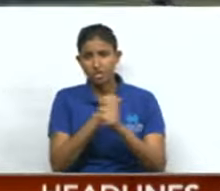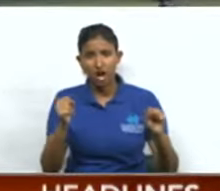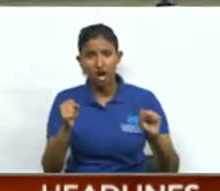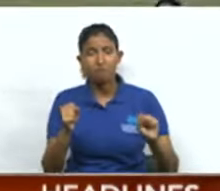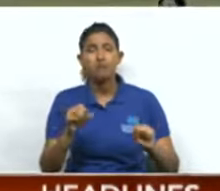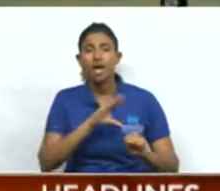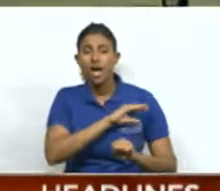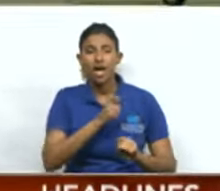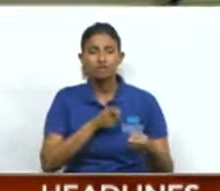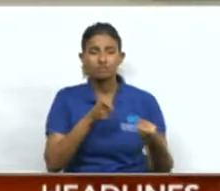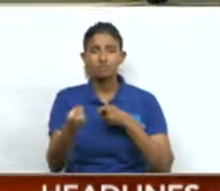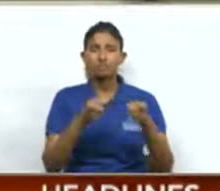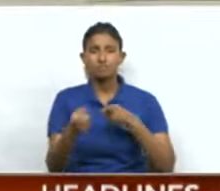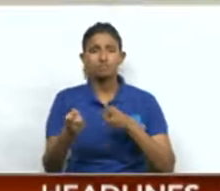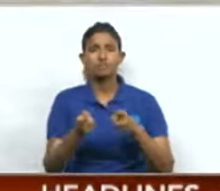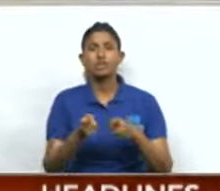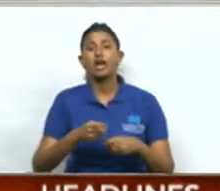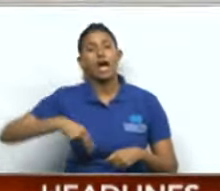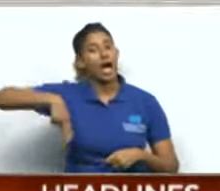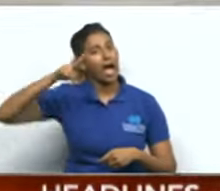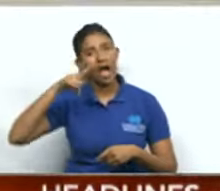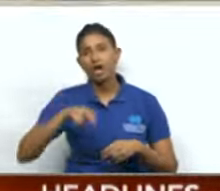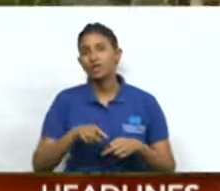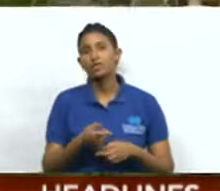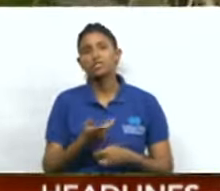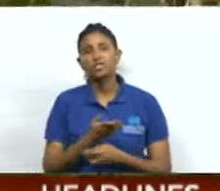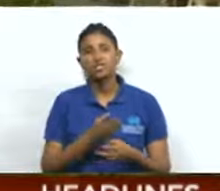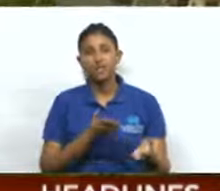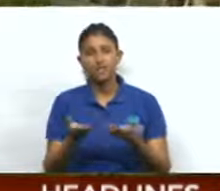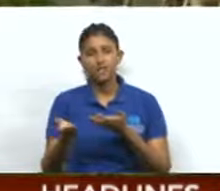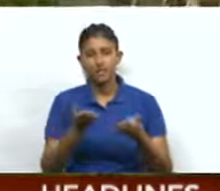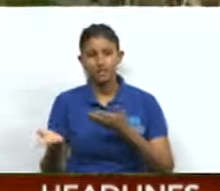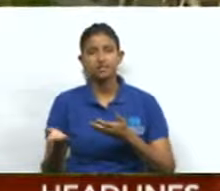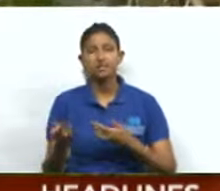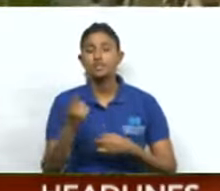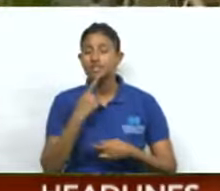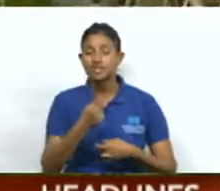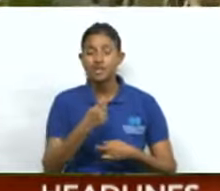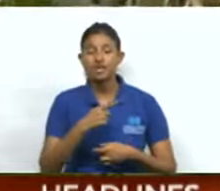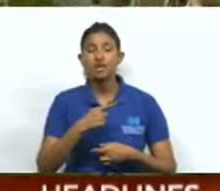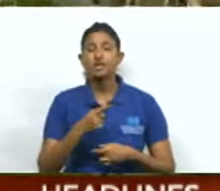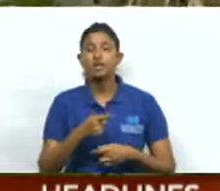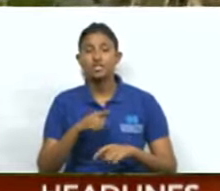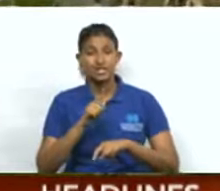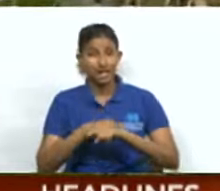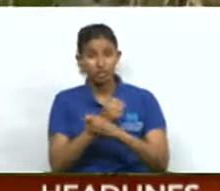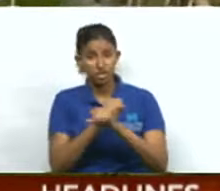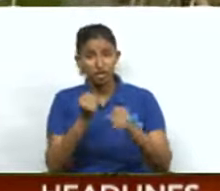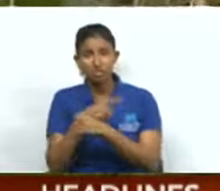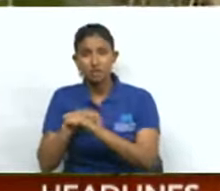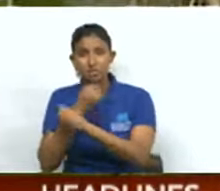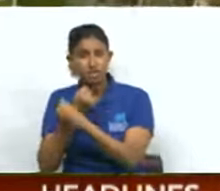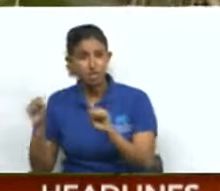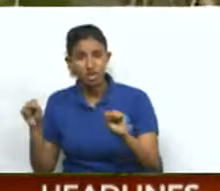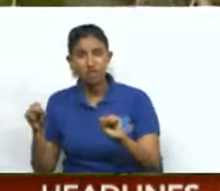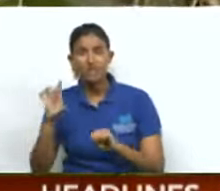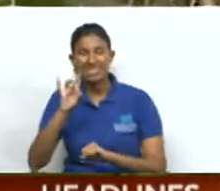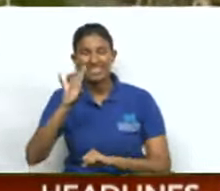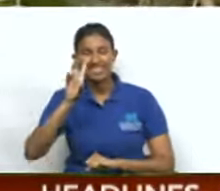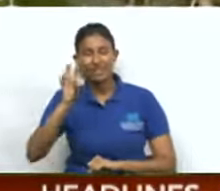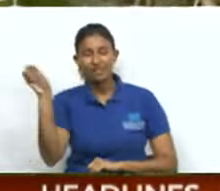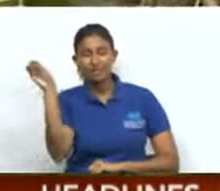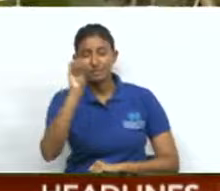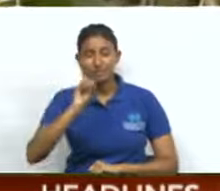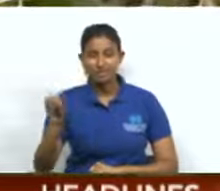management and high-quality service. He explained the airline achieved an on-time performance of over 87%, surpassing the industry